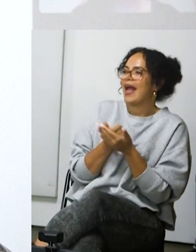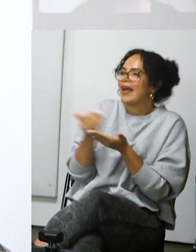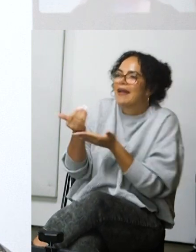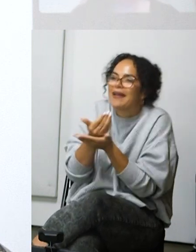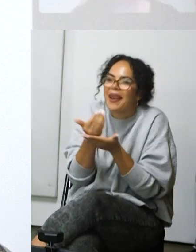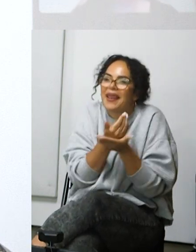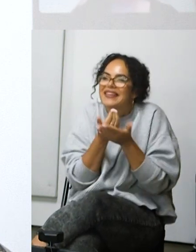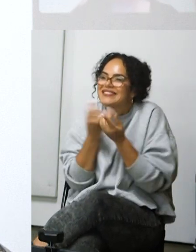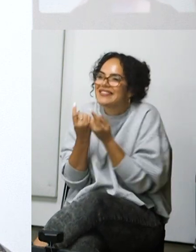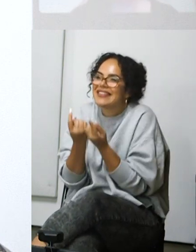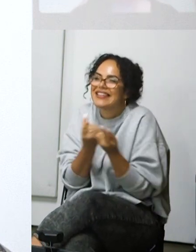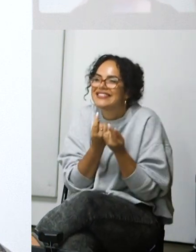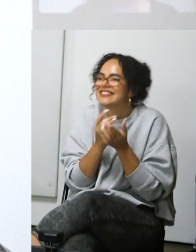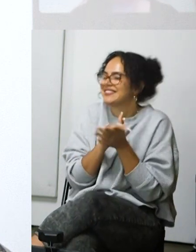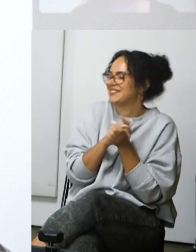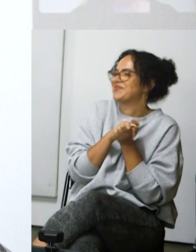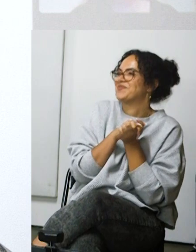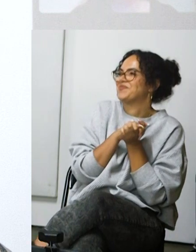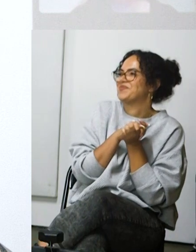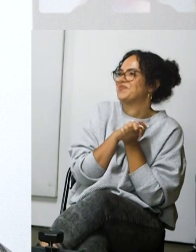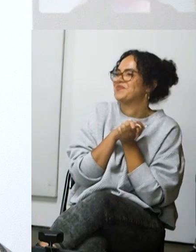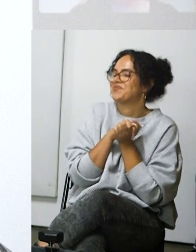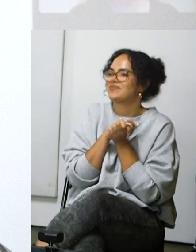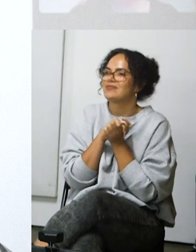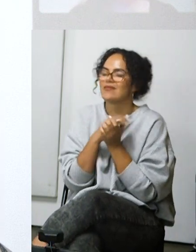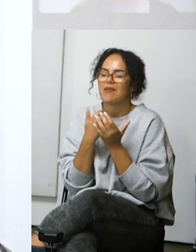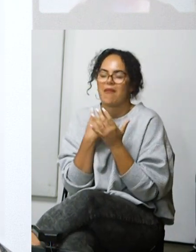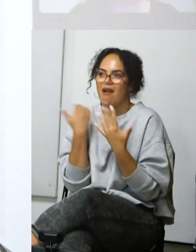whole installation about it called the Museum of Monotropism.